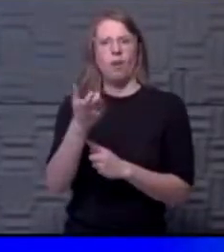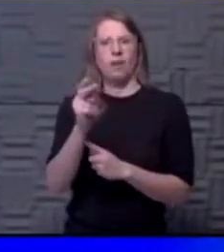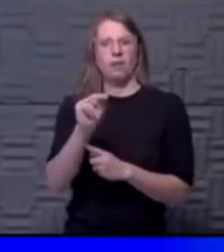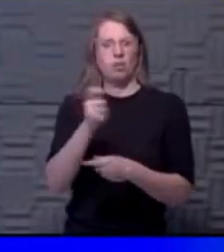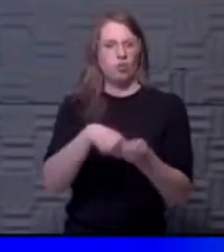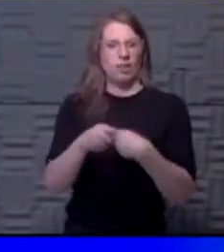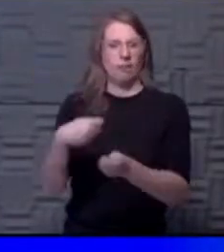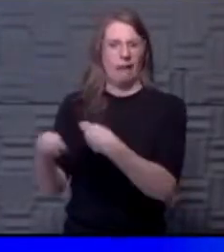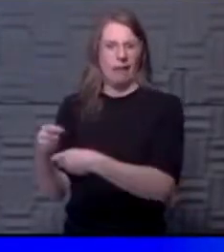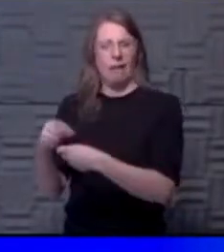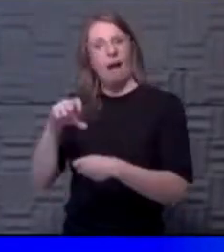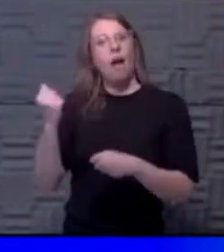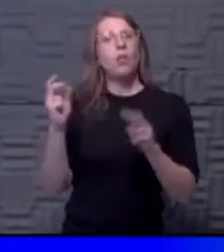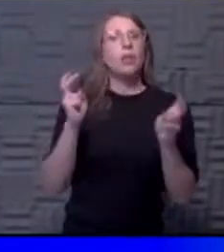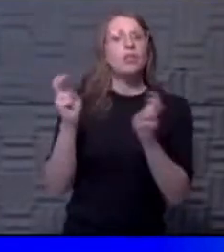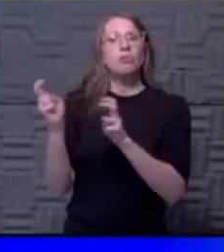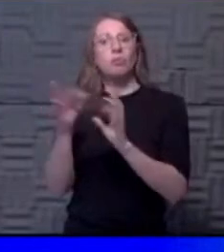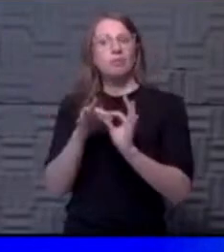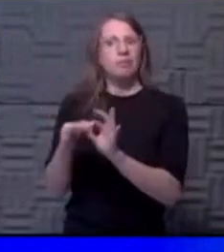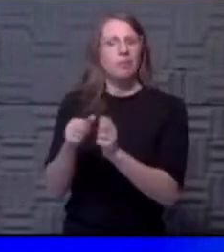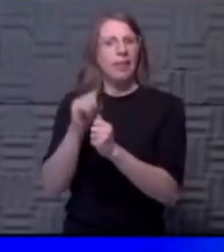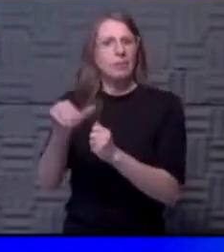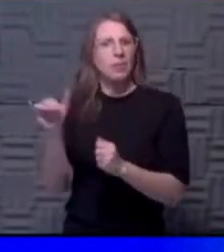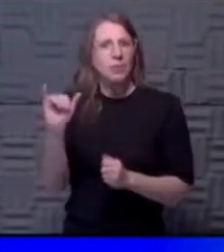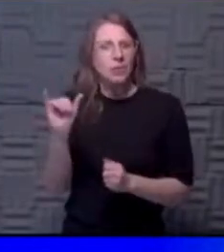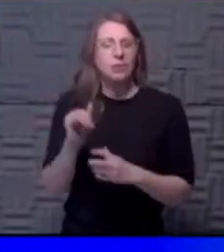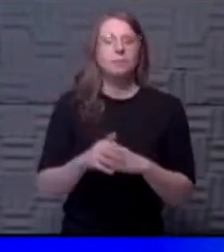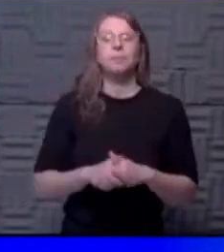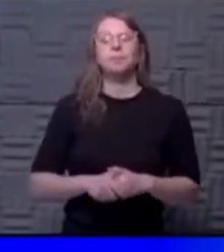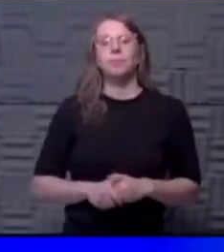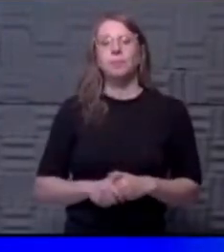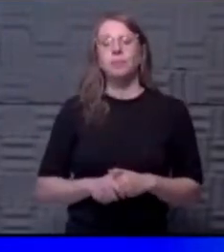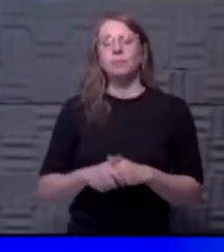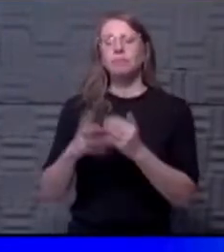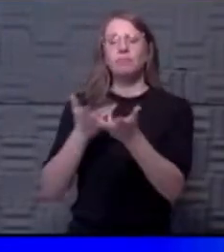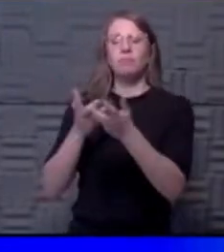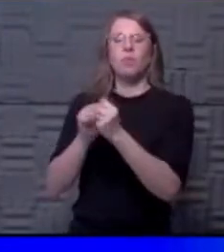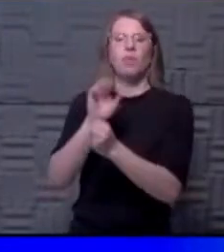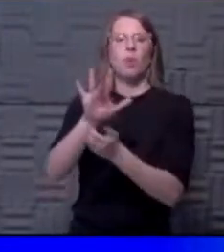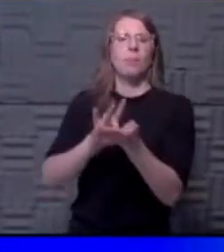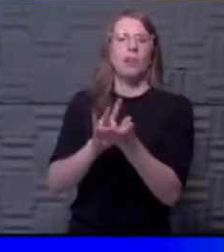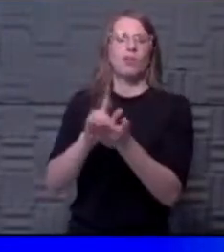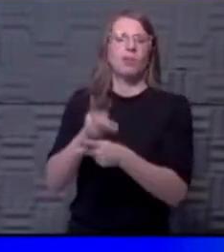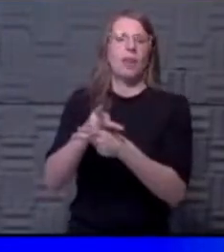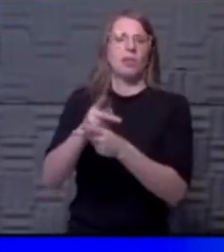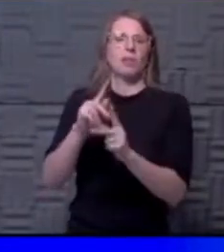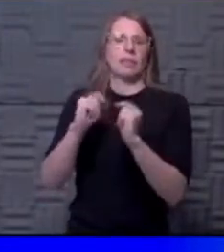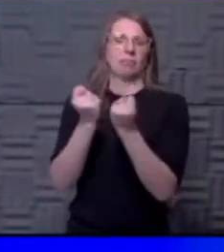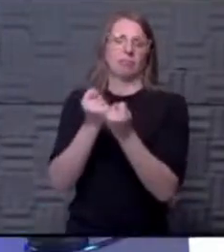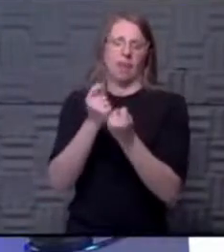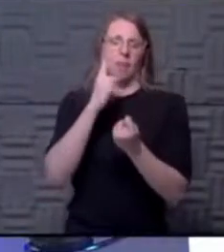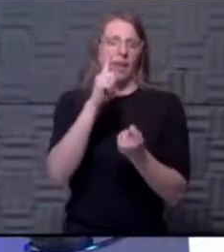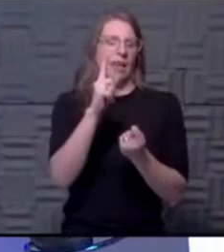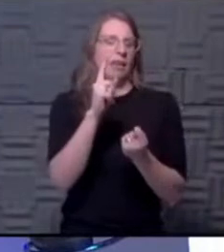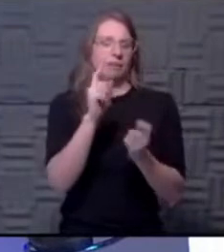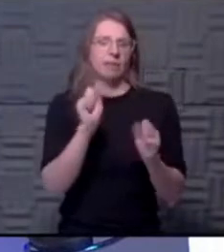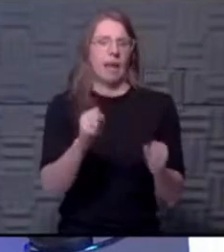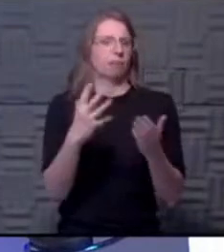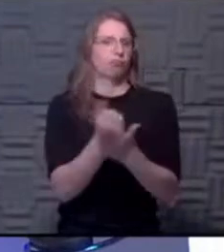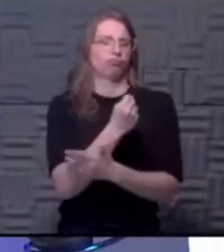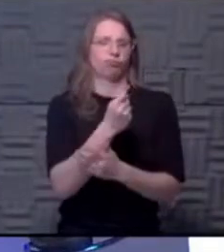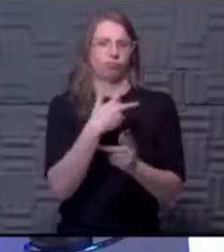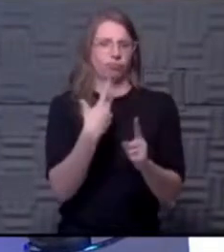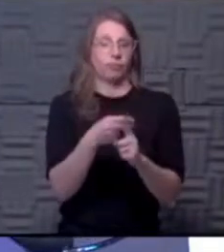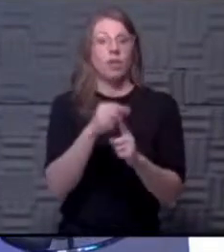Are there other issues going on as well? So absolutely talk with your medical care team, but more than likely you're still going to be able to get that. All right.